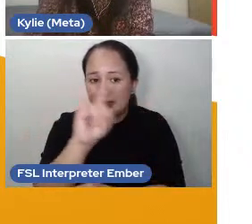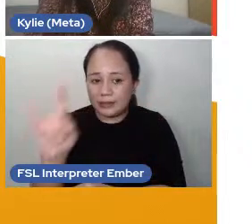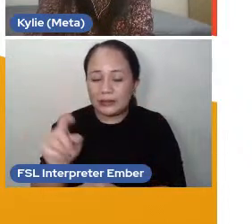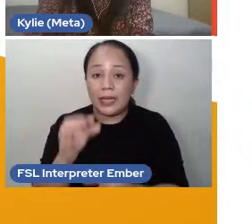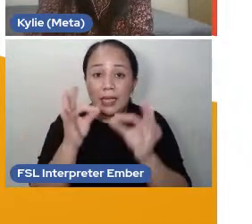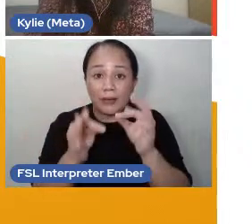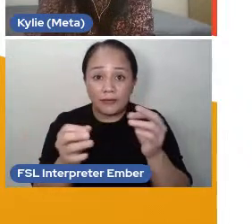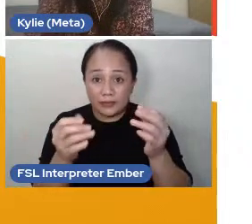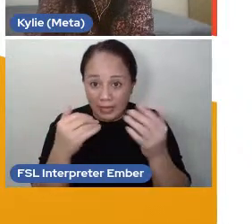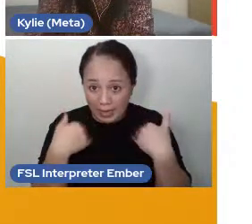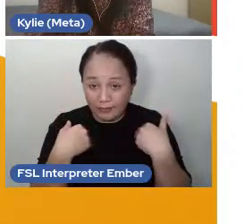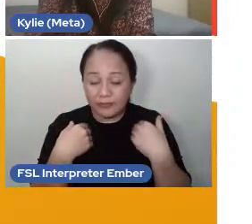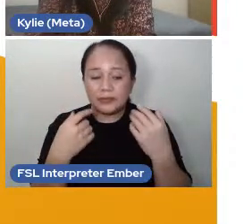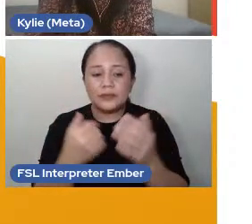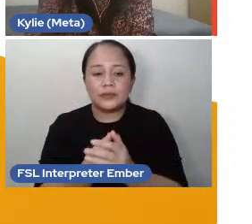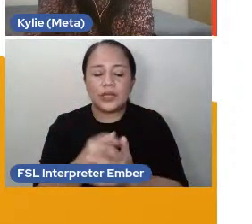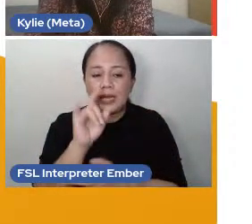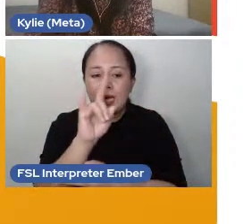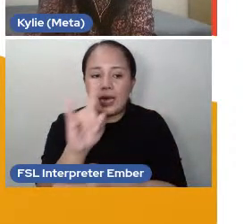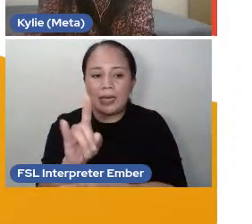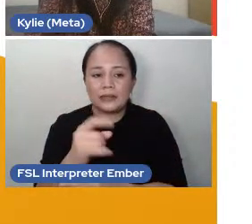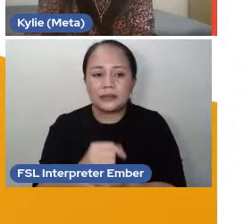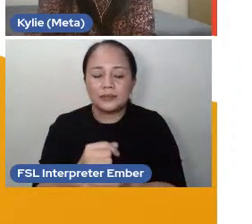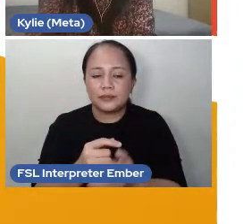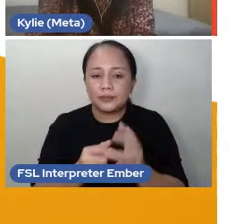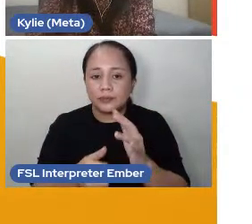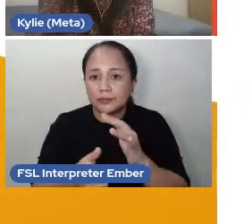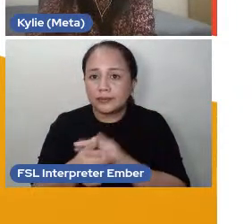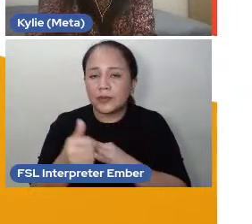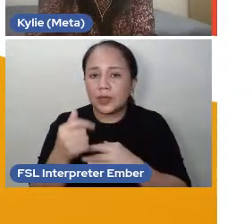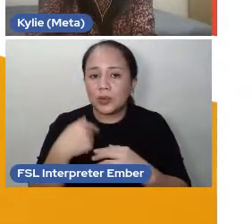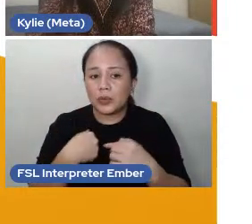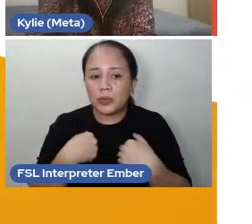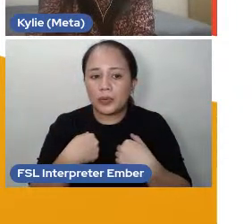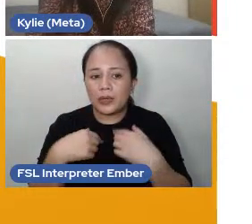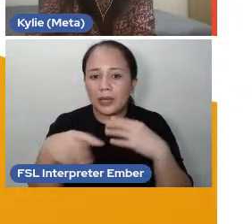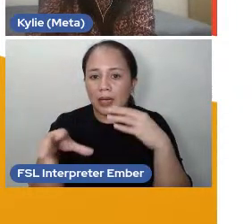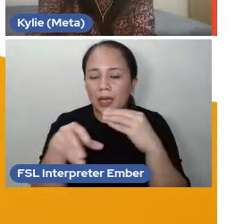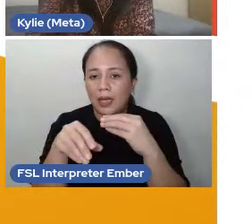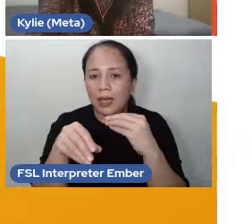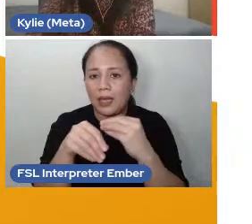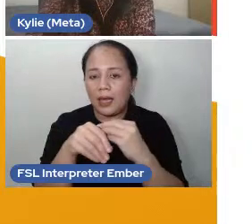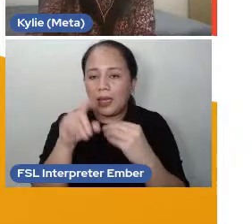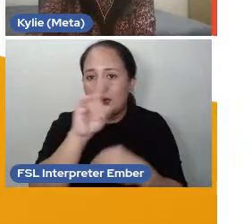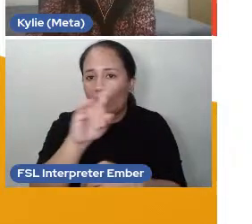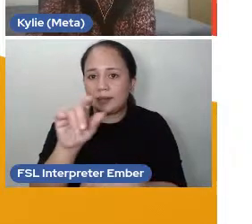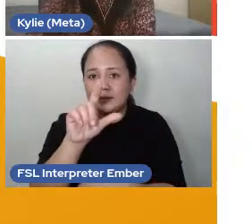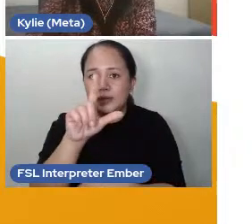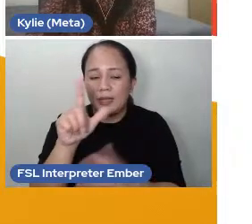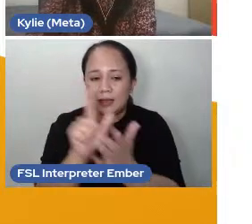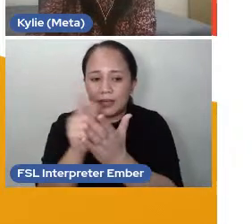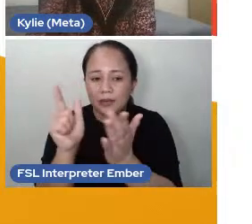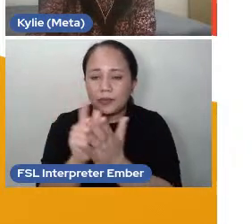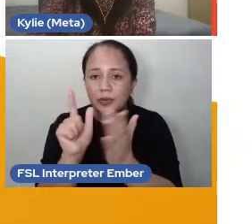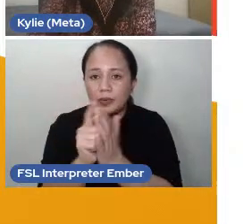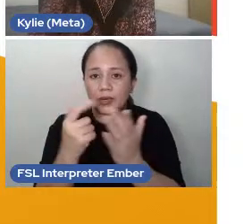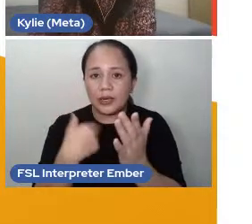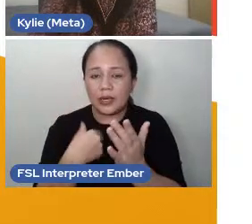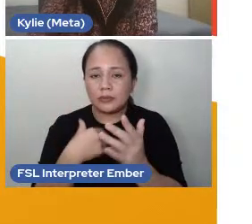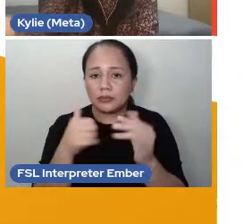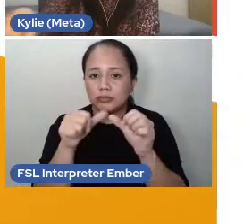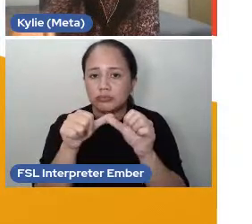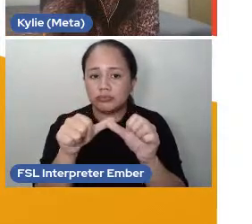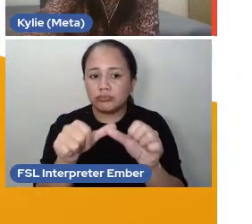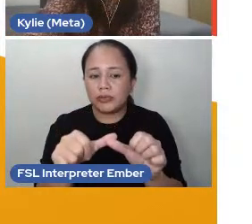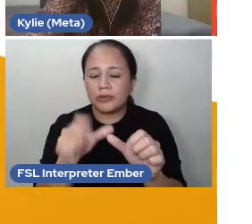happens, then the ad will, once it's live, it will go into the ad library and will appear and will remain there for